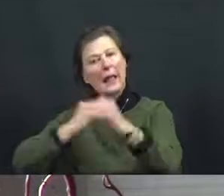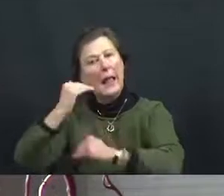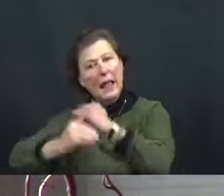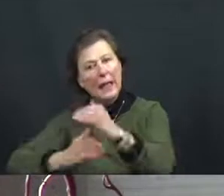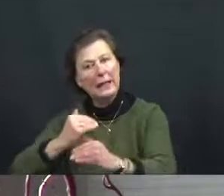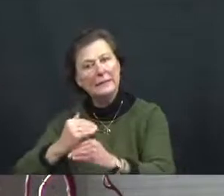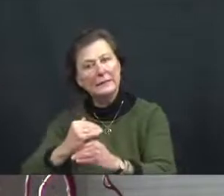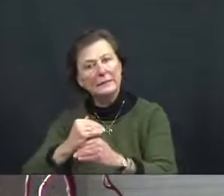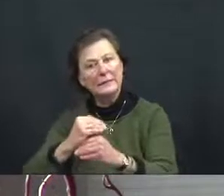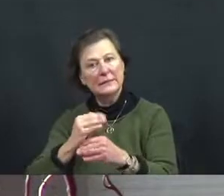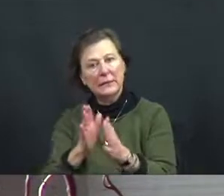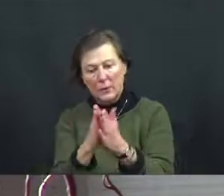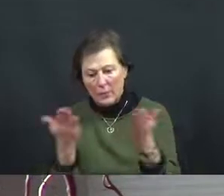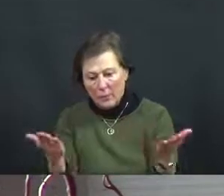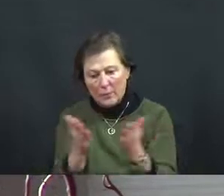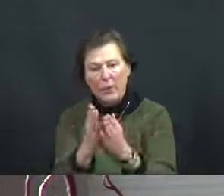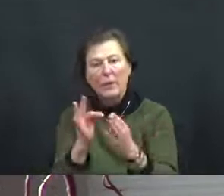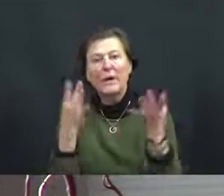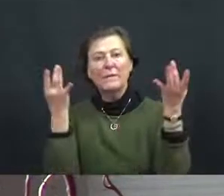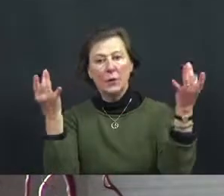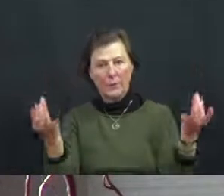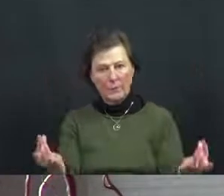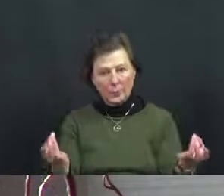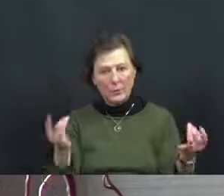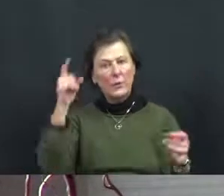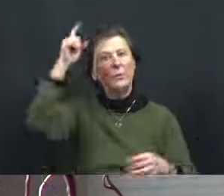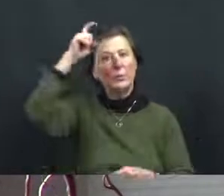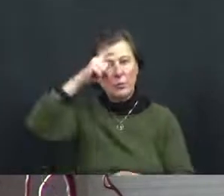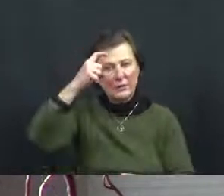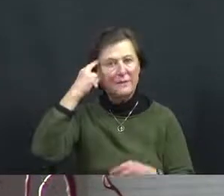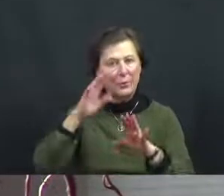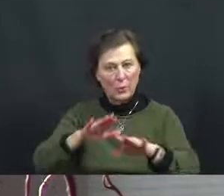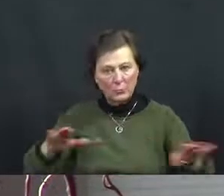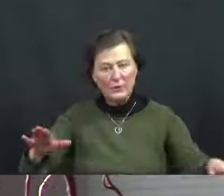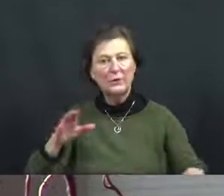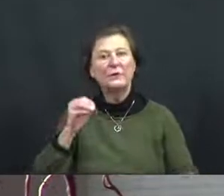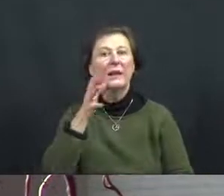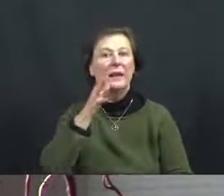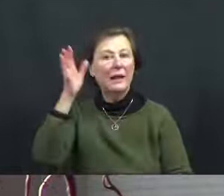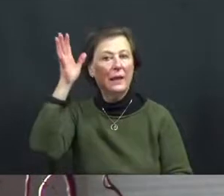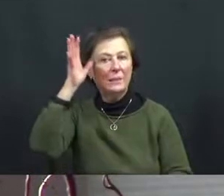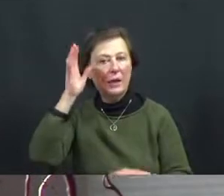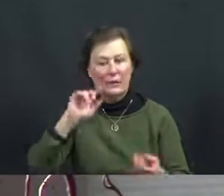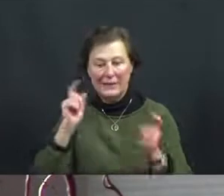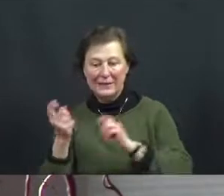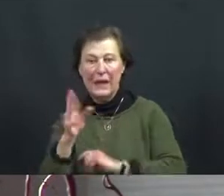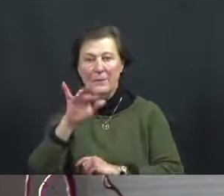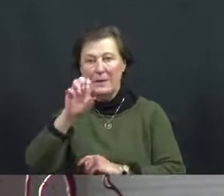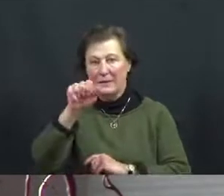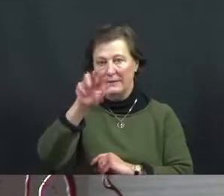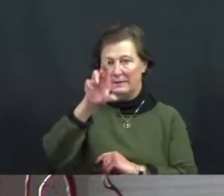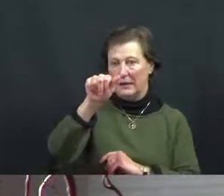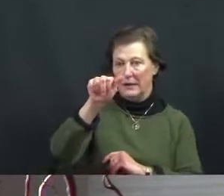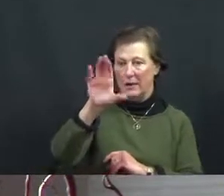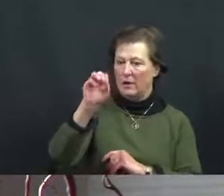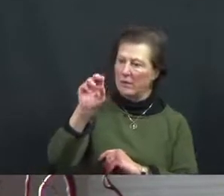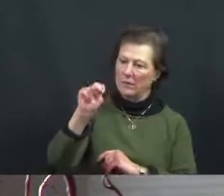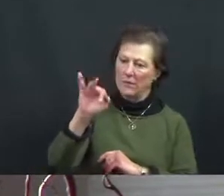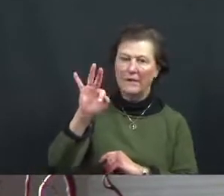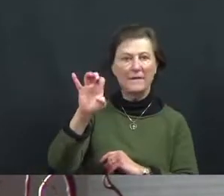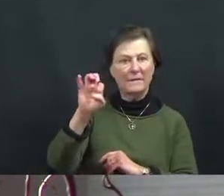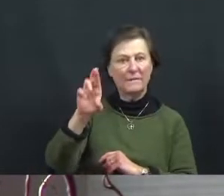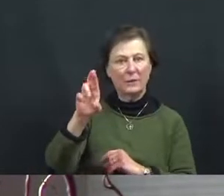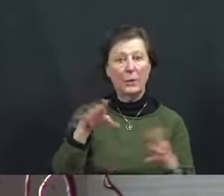treasury of Buddhist wisdom for children and parents collected and adapted by Sarah Conover. It's called The Buddha and